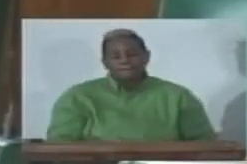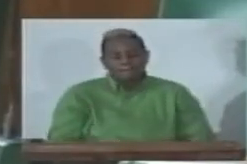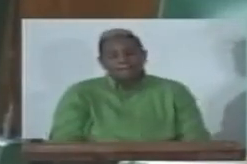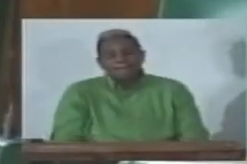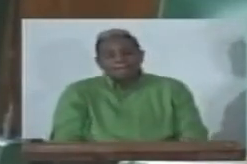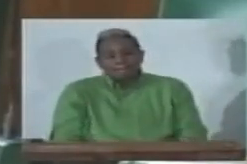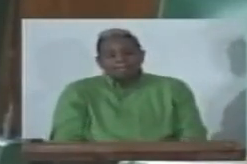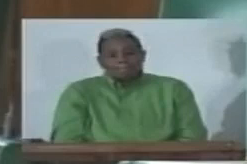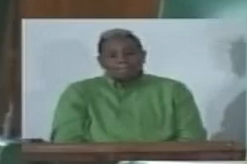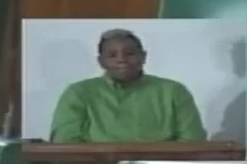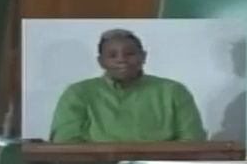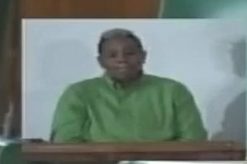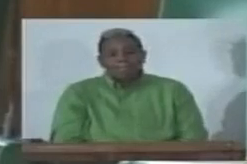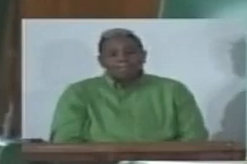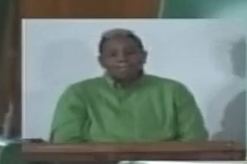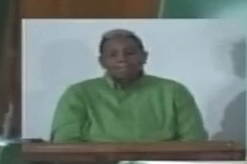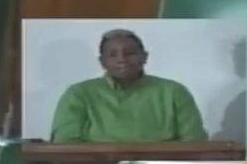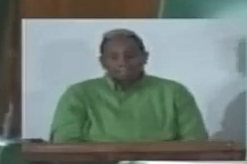Now,